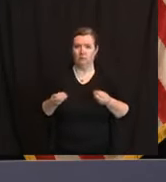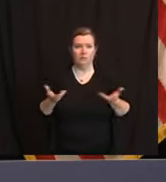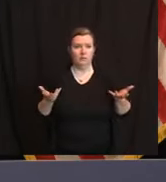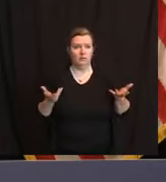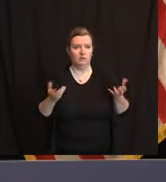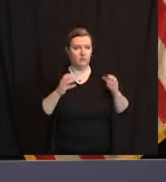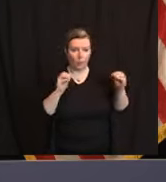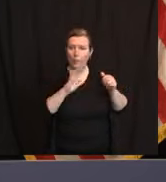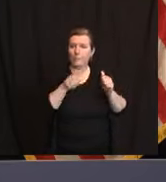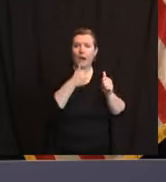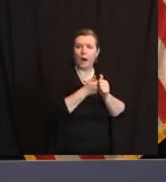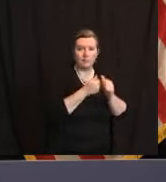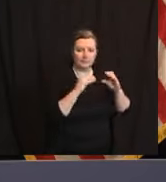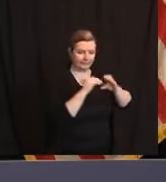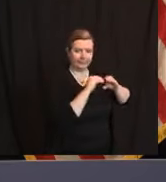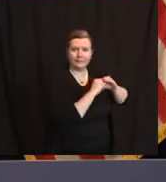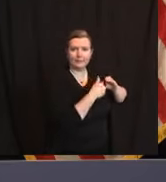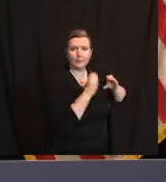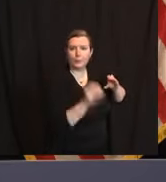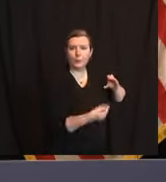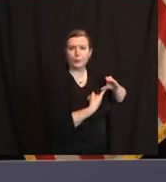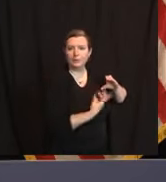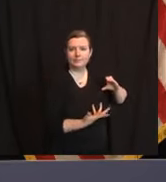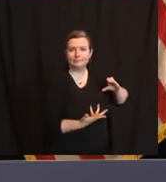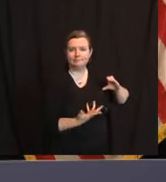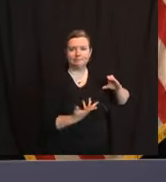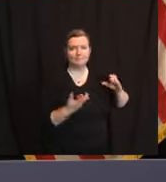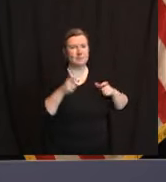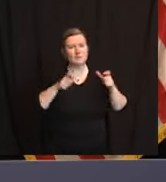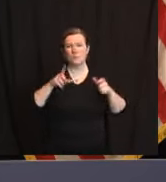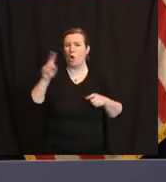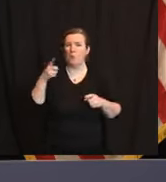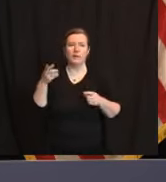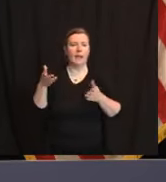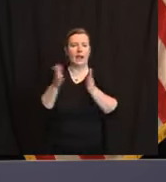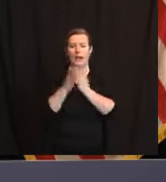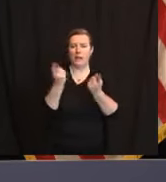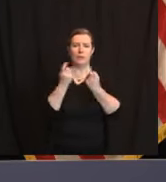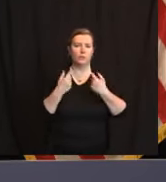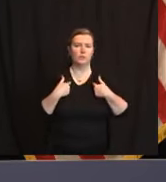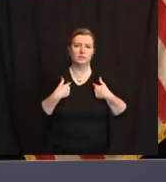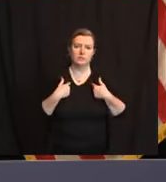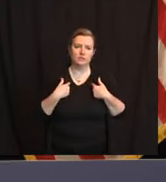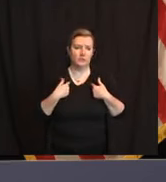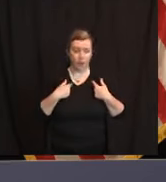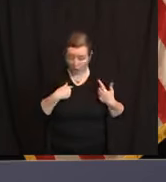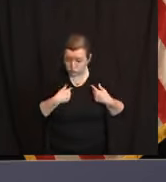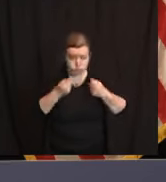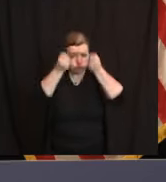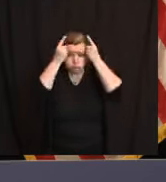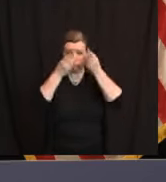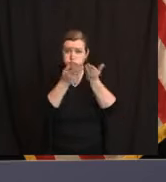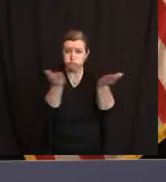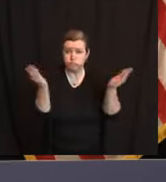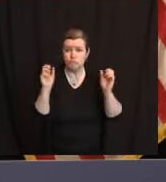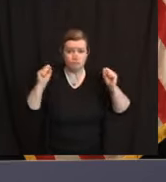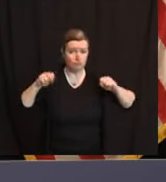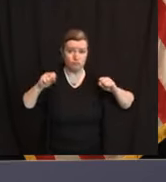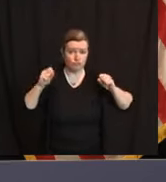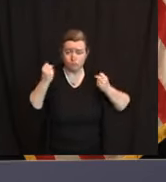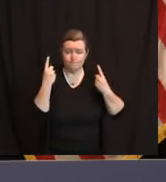every Ask the Governor, every interview, every press conference. We get it. And by the way, we're